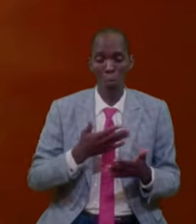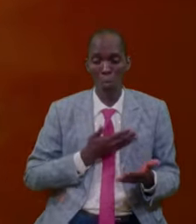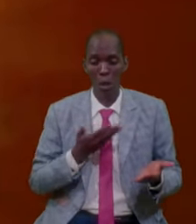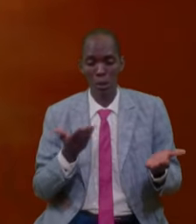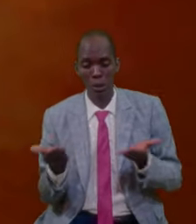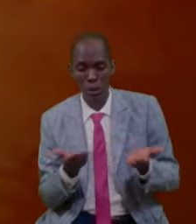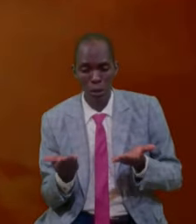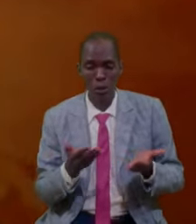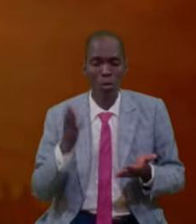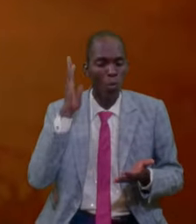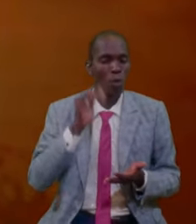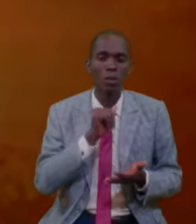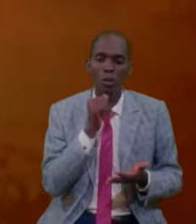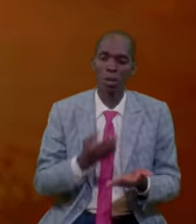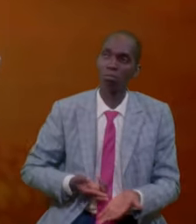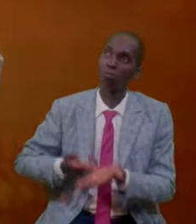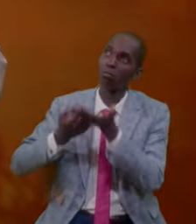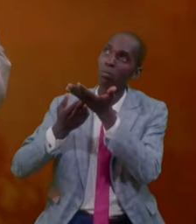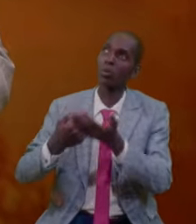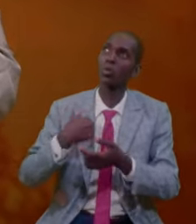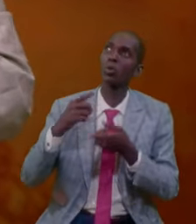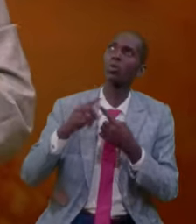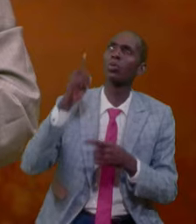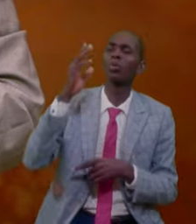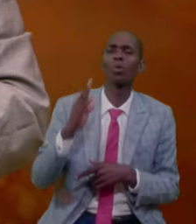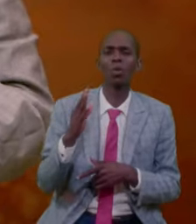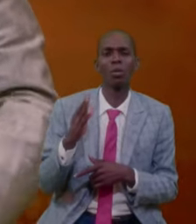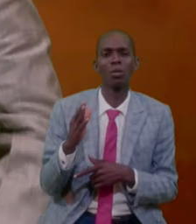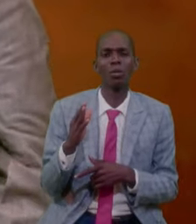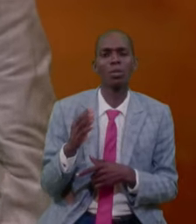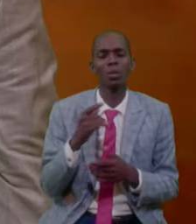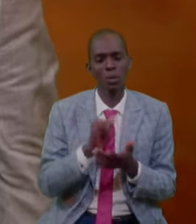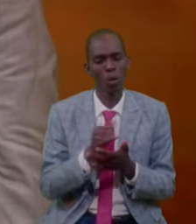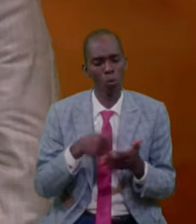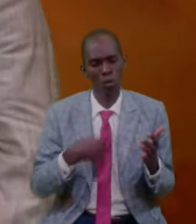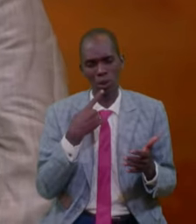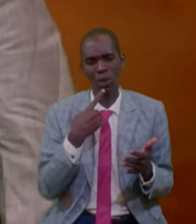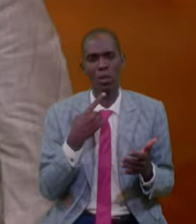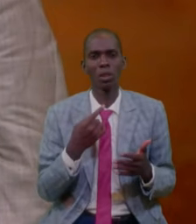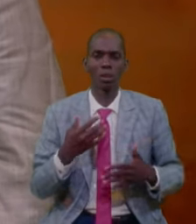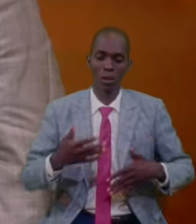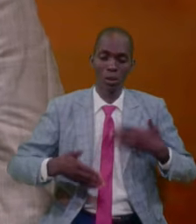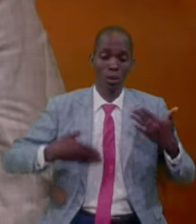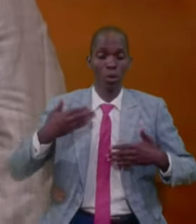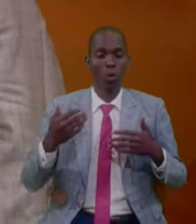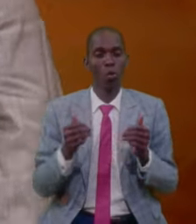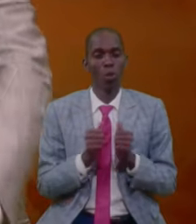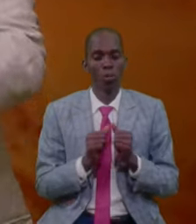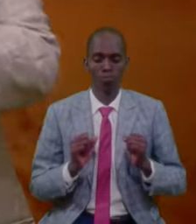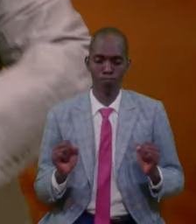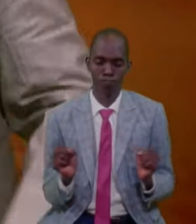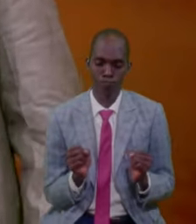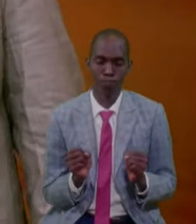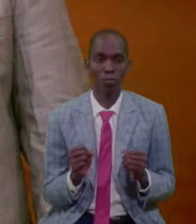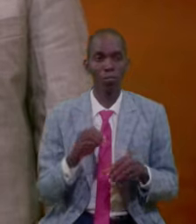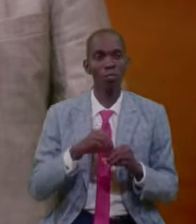recommend me to God? That's what he's saying. Rejoice with trembling. Verse 12. In verse